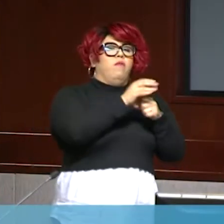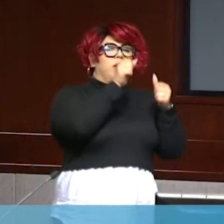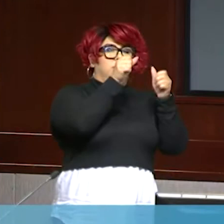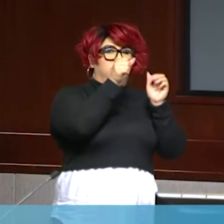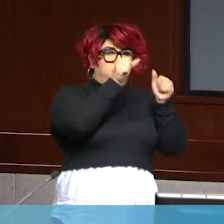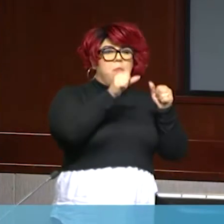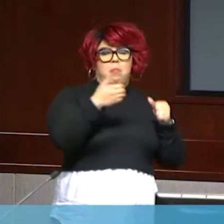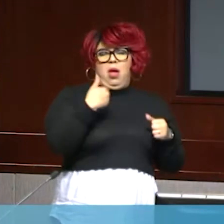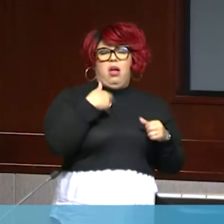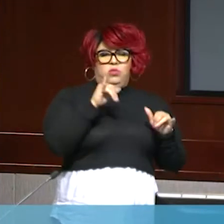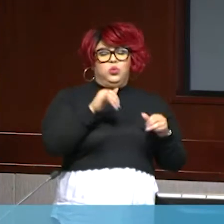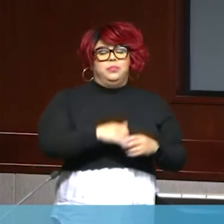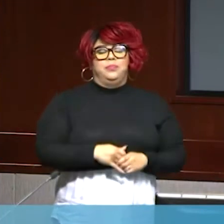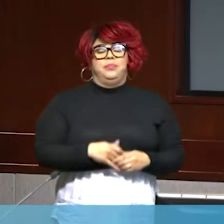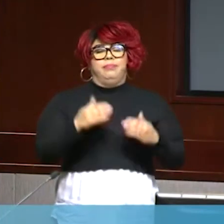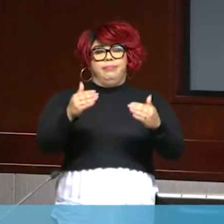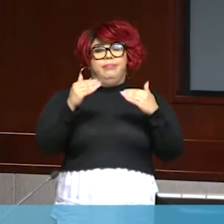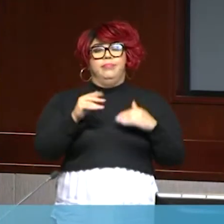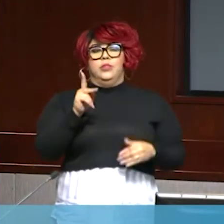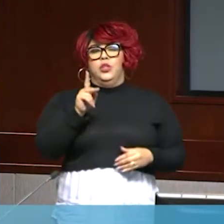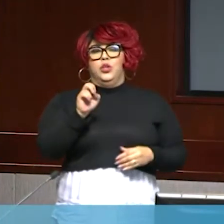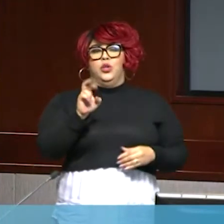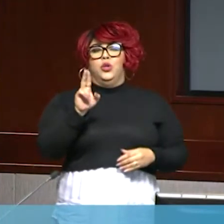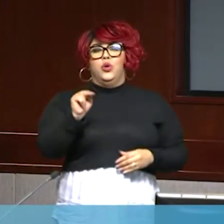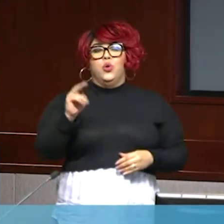Our next outlet is Kern Radio. Anyone on the line?